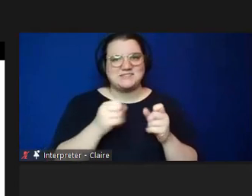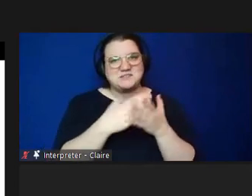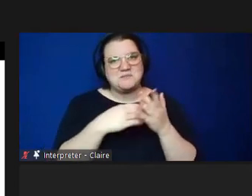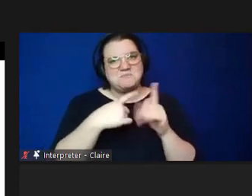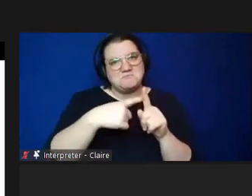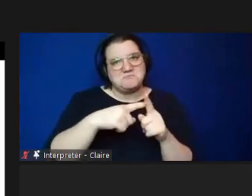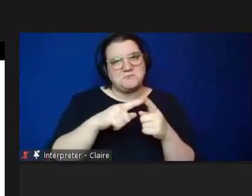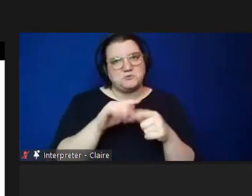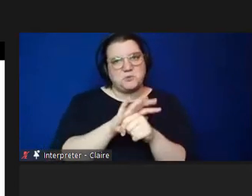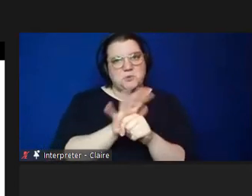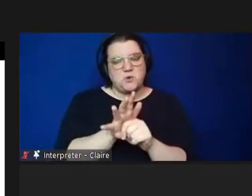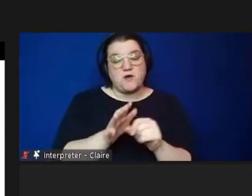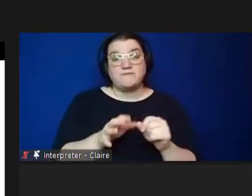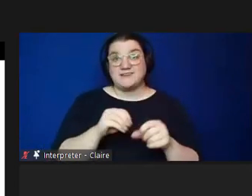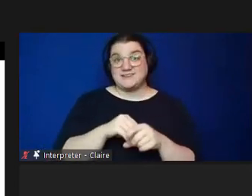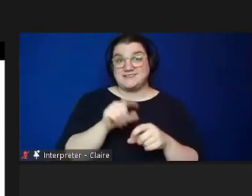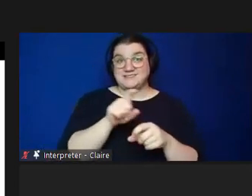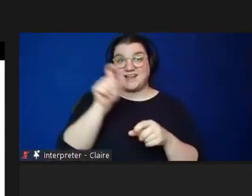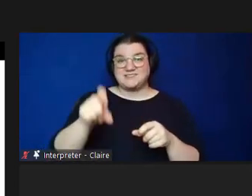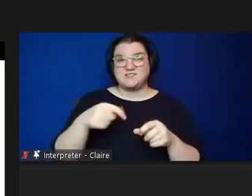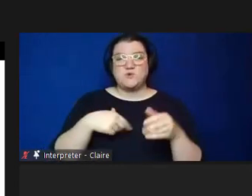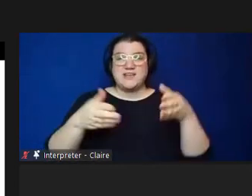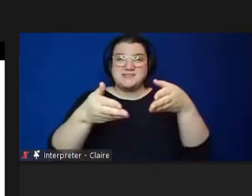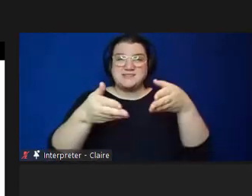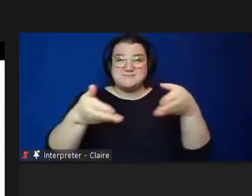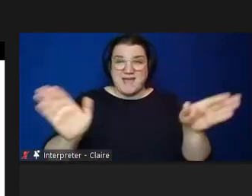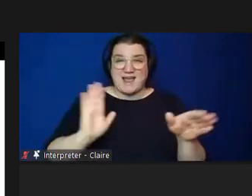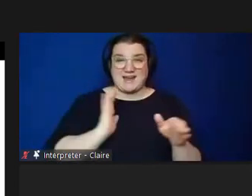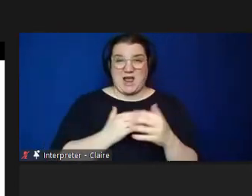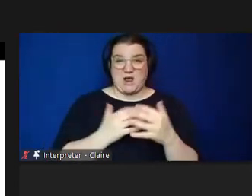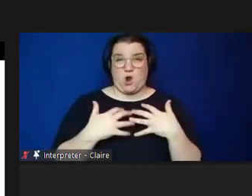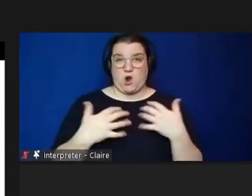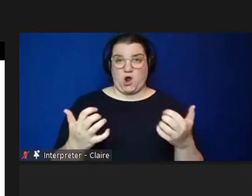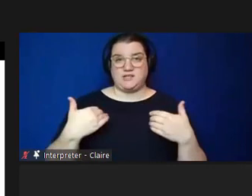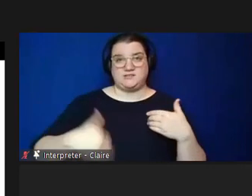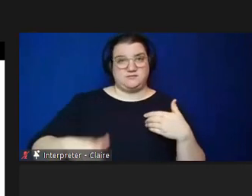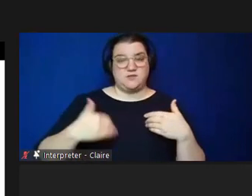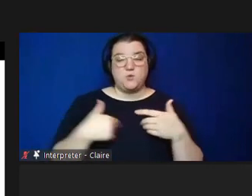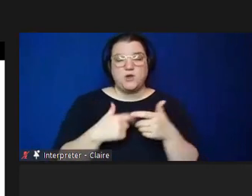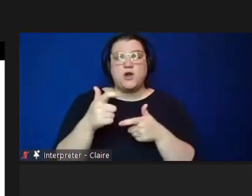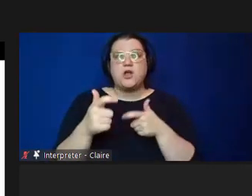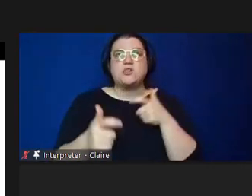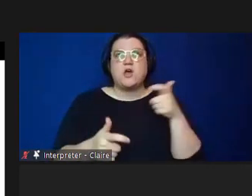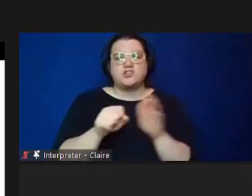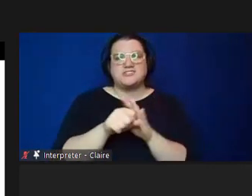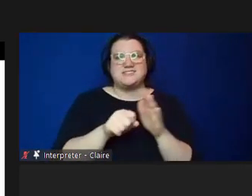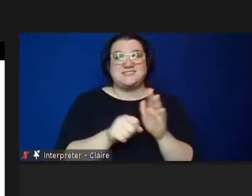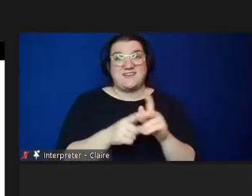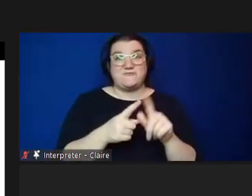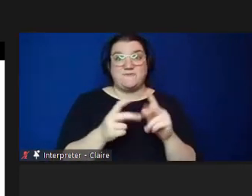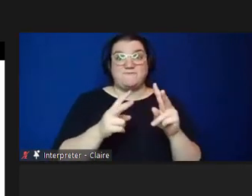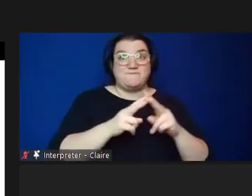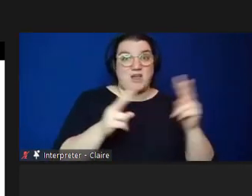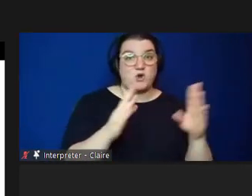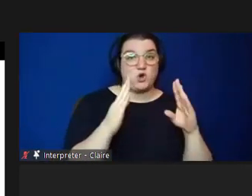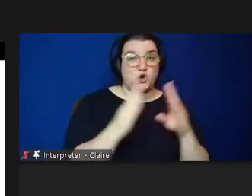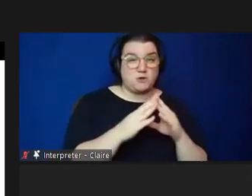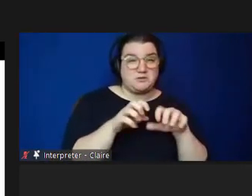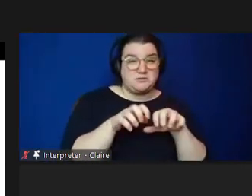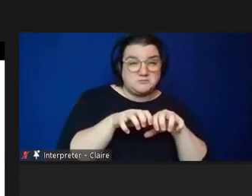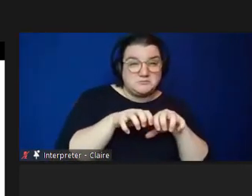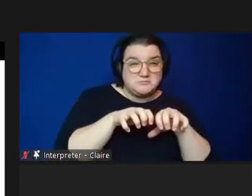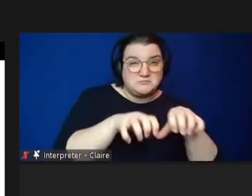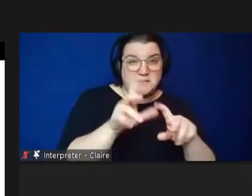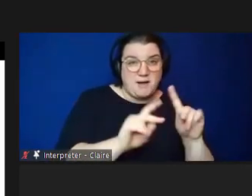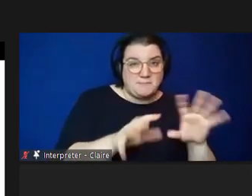able to expand our audiences. We are an extremely large state that goes from very urban and highly populated to